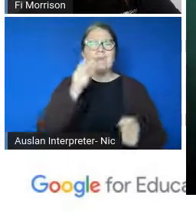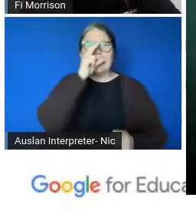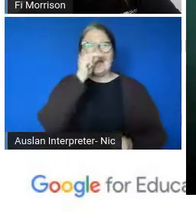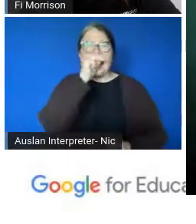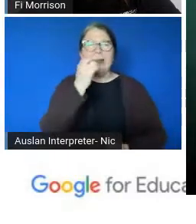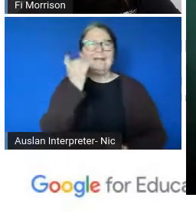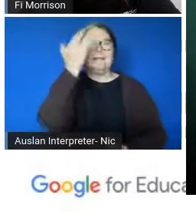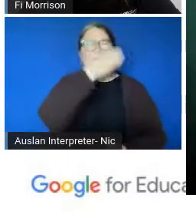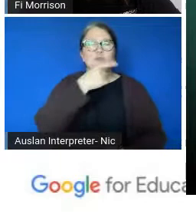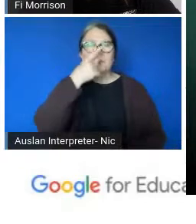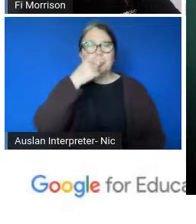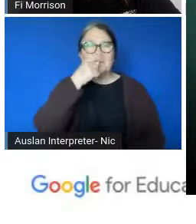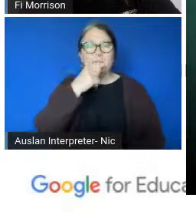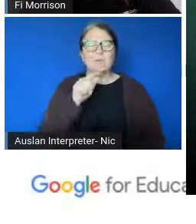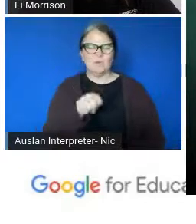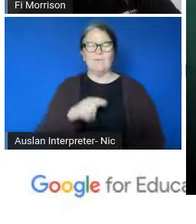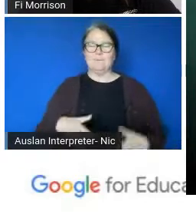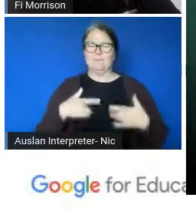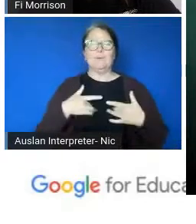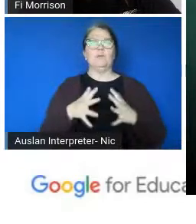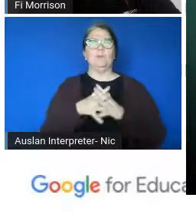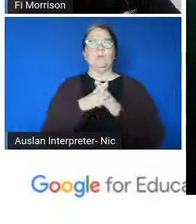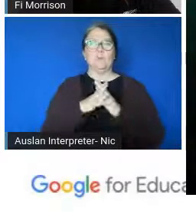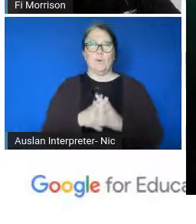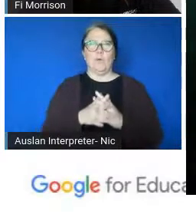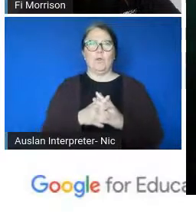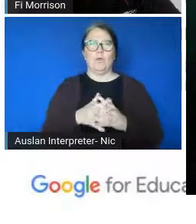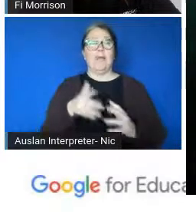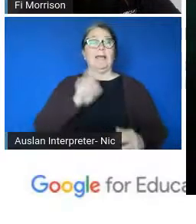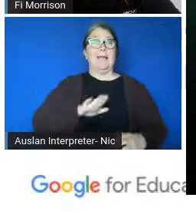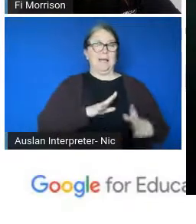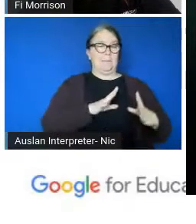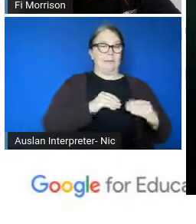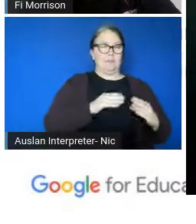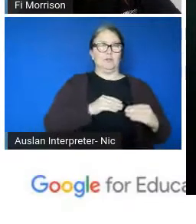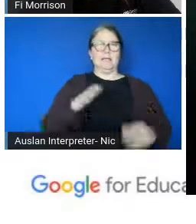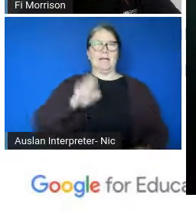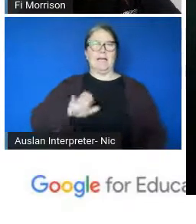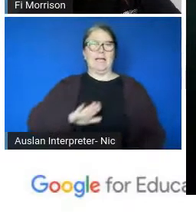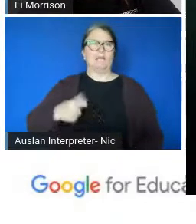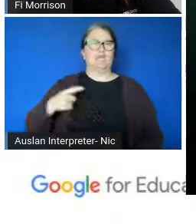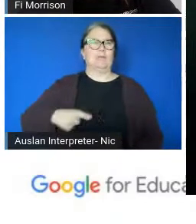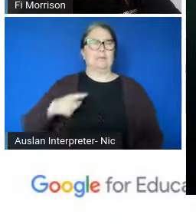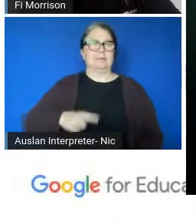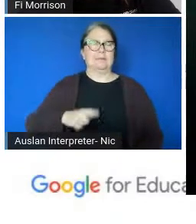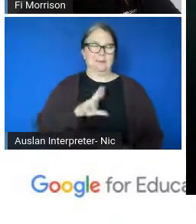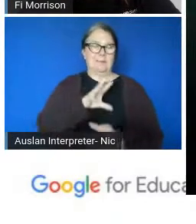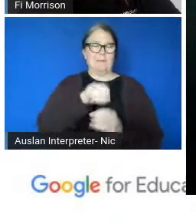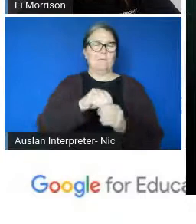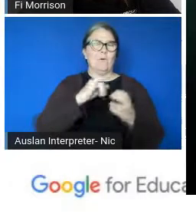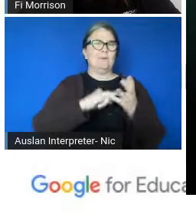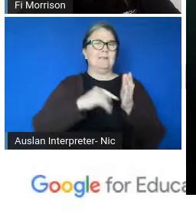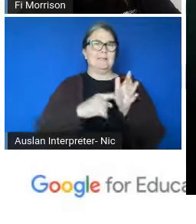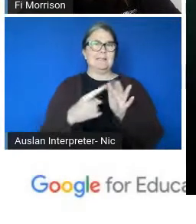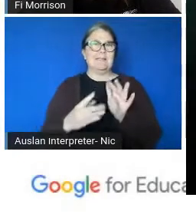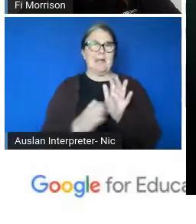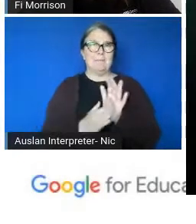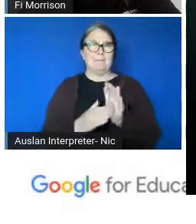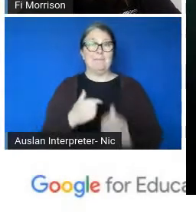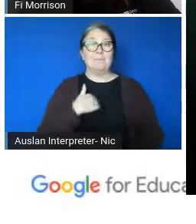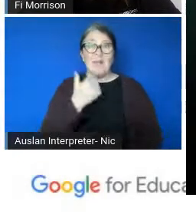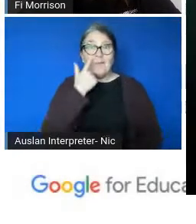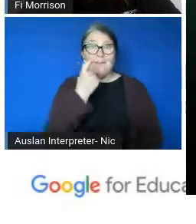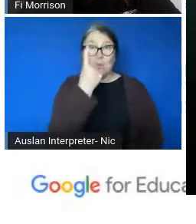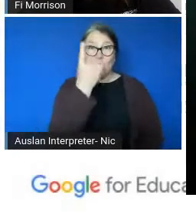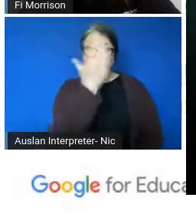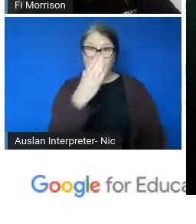into STEM, and that's passion and purpose. So after finding a school with 15 books in its whole school, I set